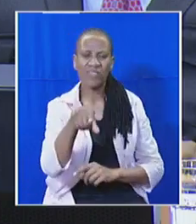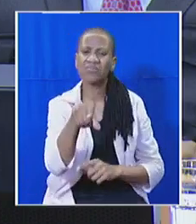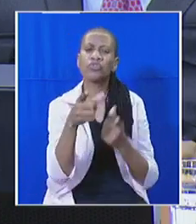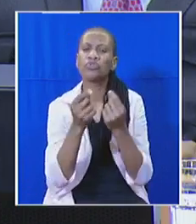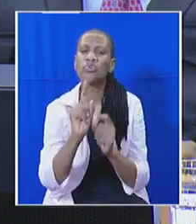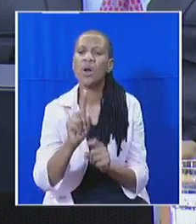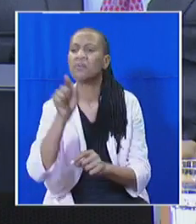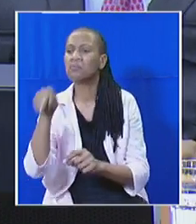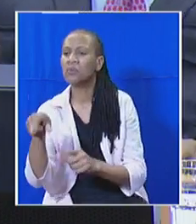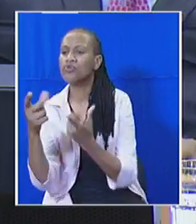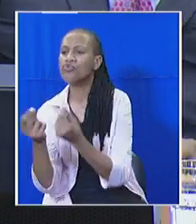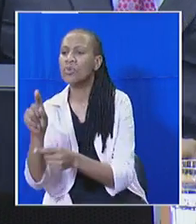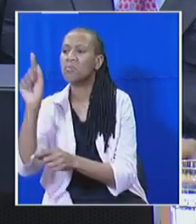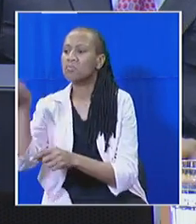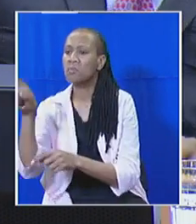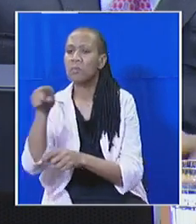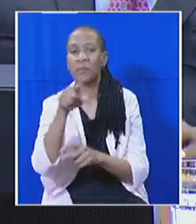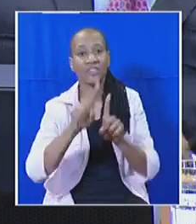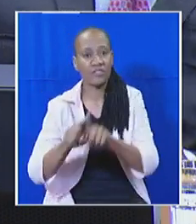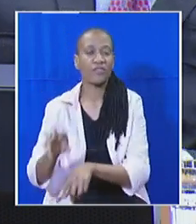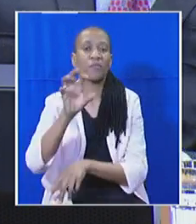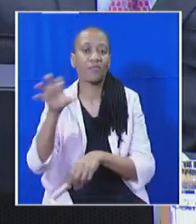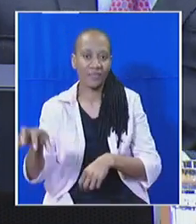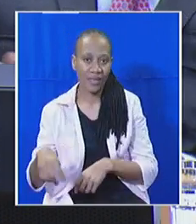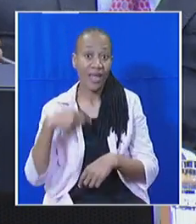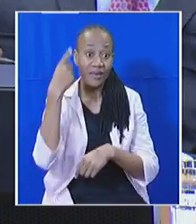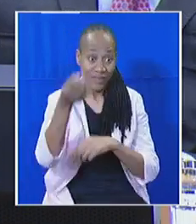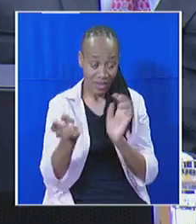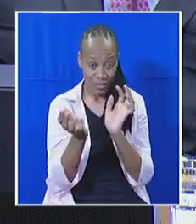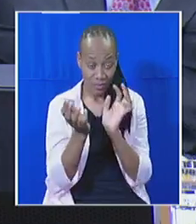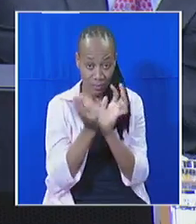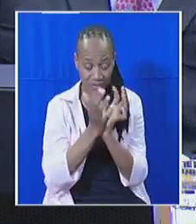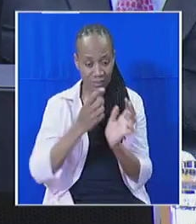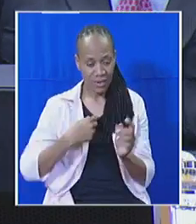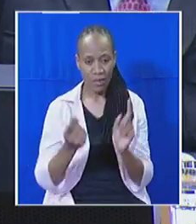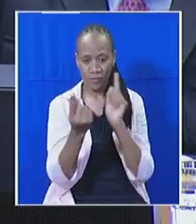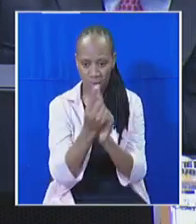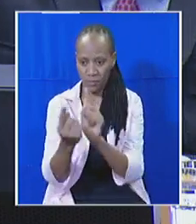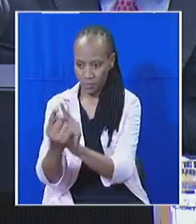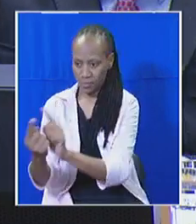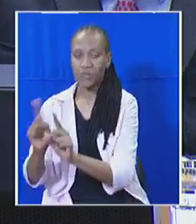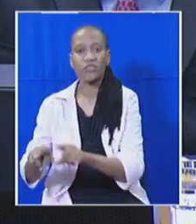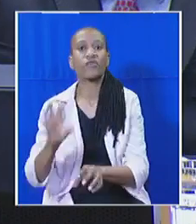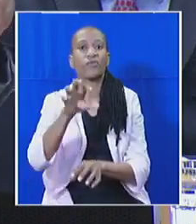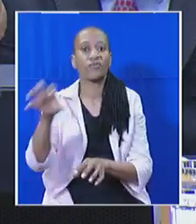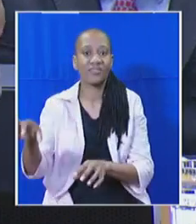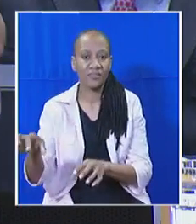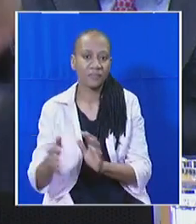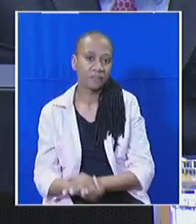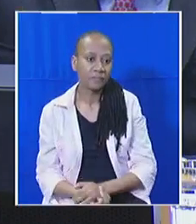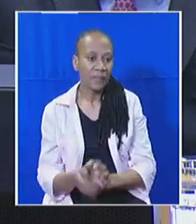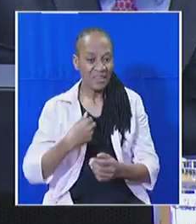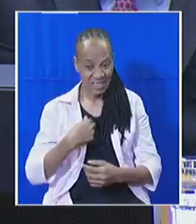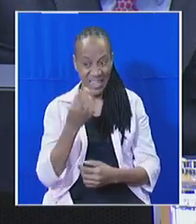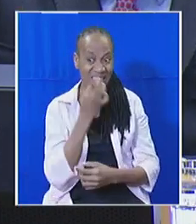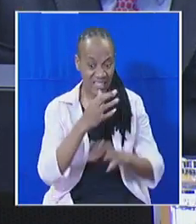is not doing what, and I said in the next mid-MEC, I'll sit with them one by one and go through this issue. But the issue of washing off my hands,